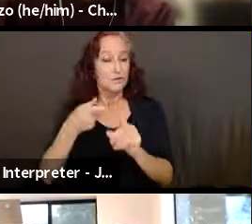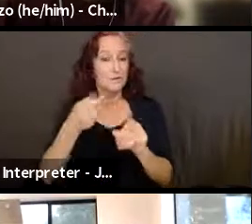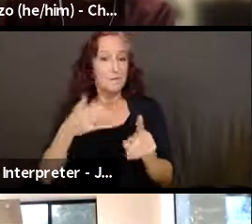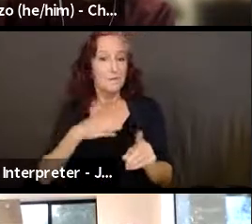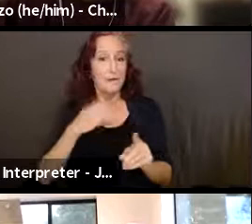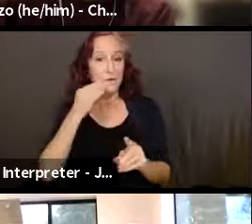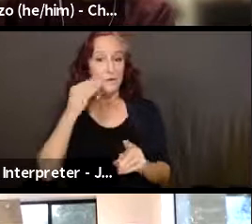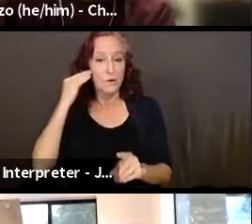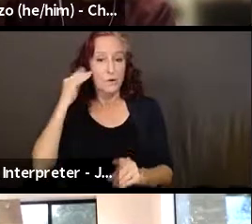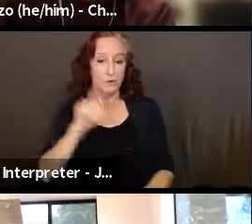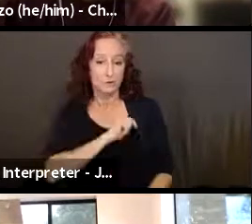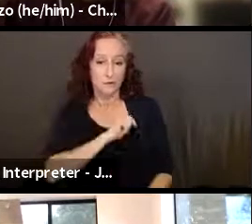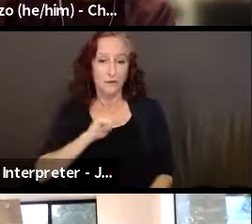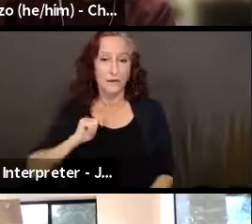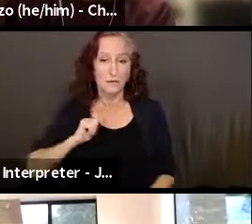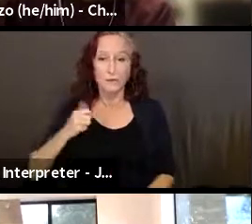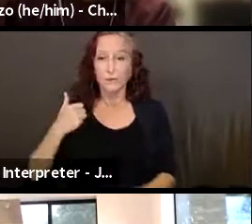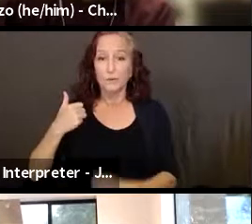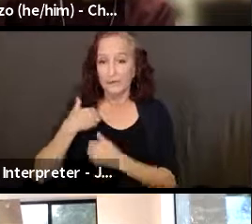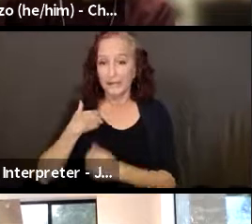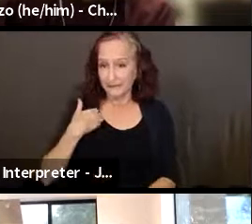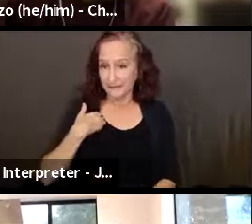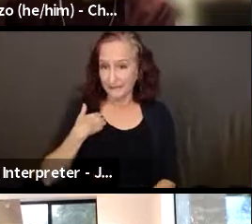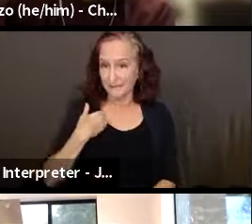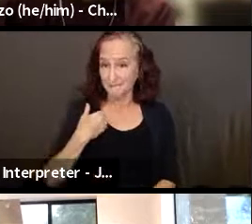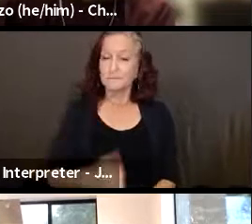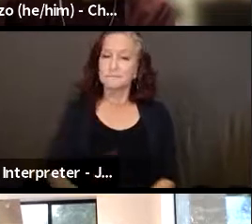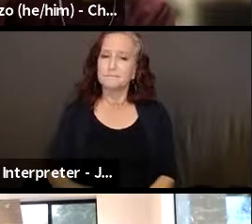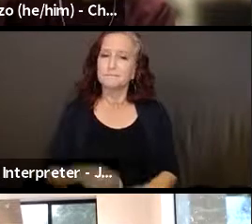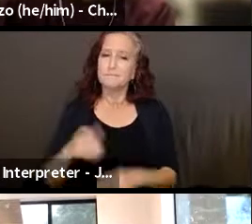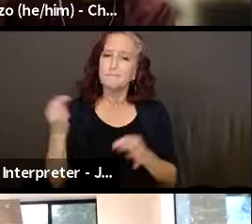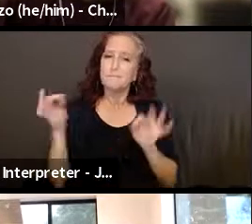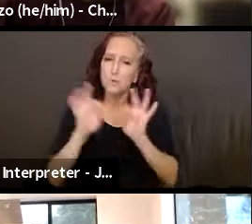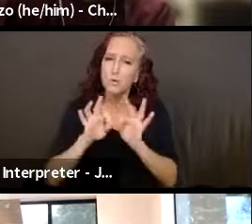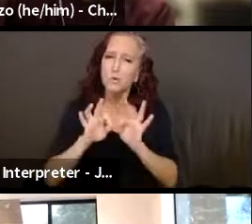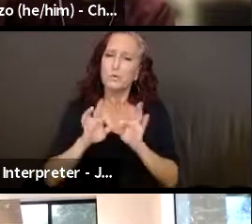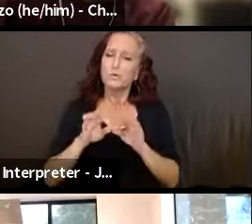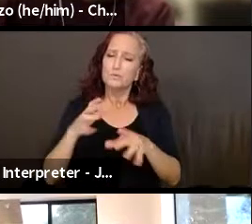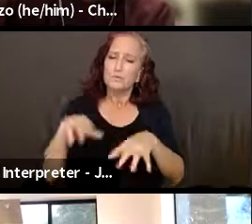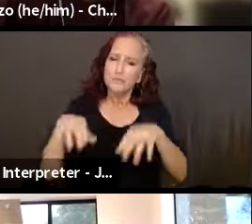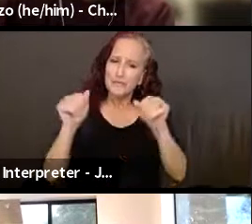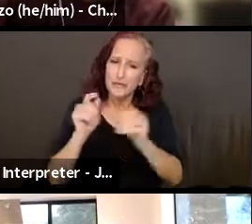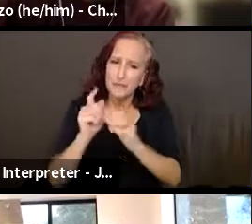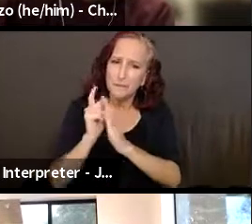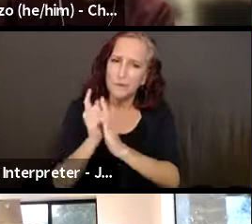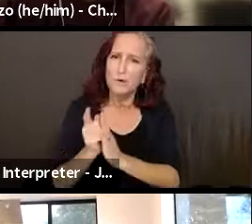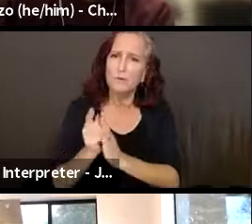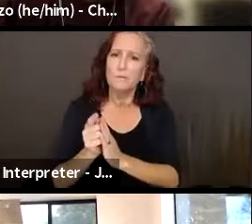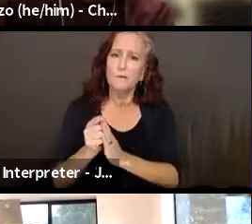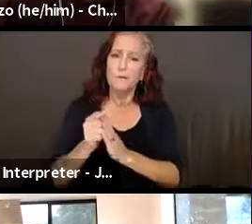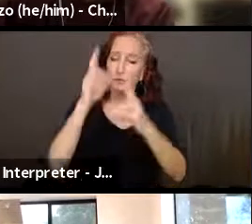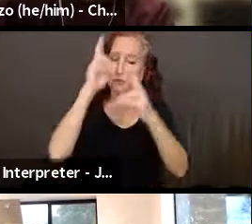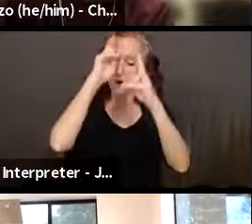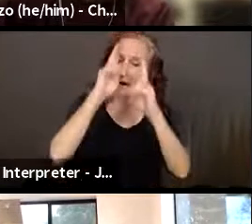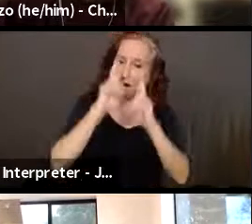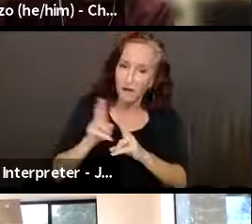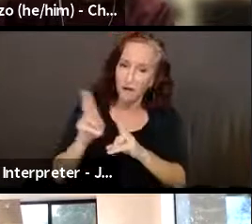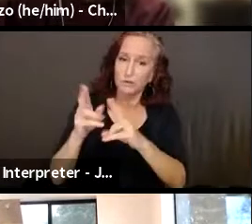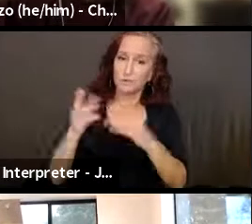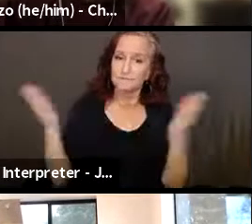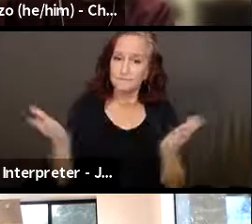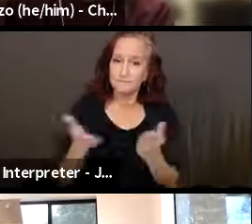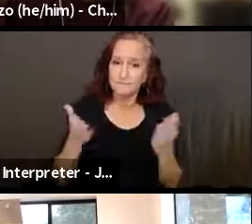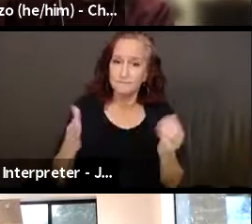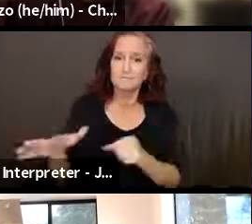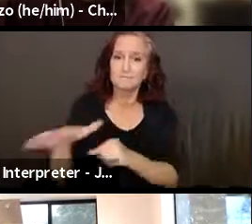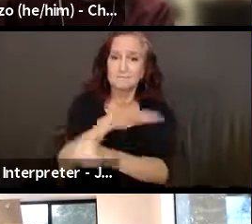in Toronto, Canada. And I wanted to take a moment to just honor the fact that Toronto is in the Dish with